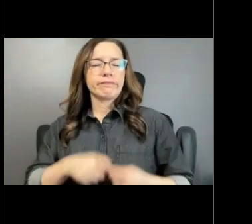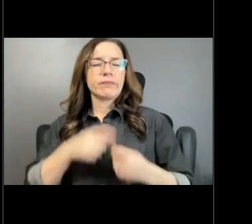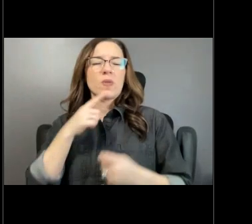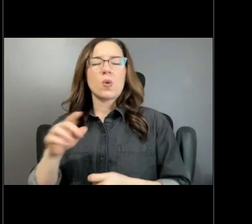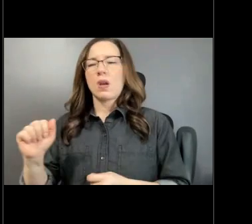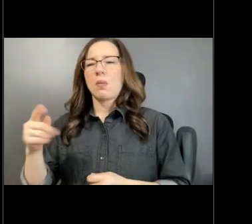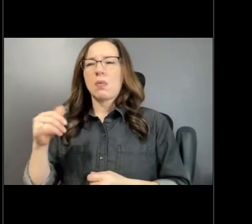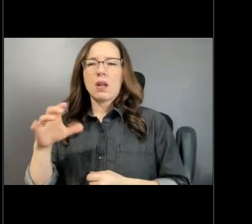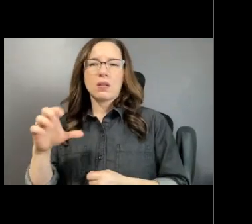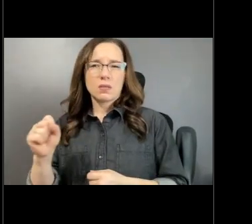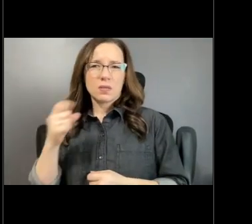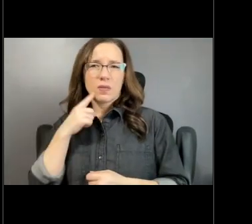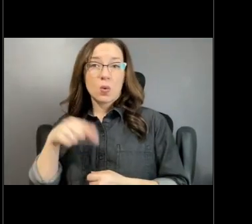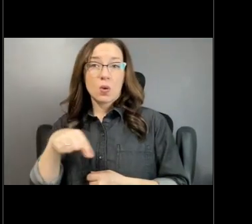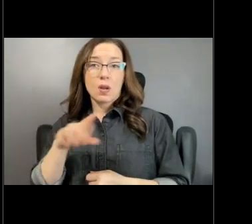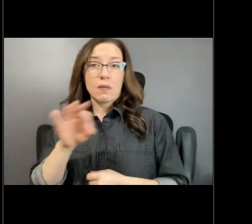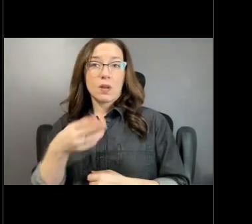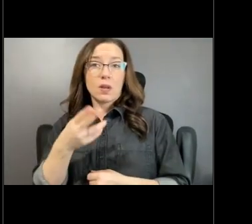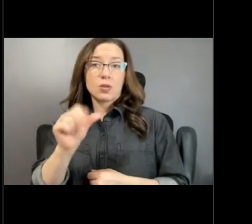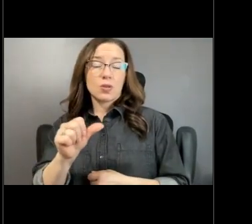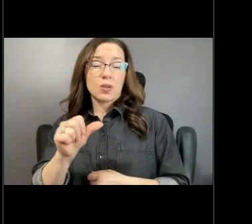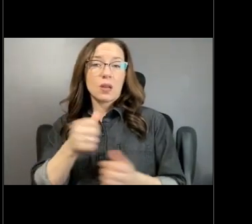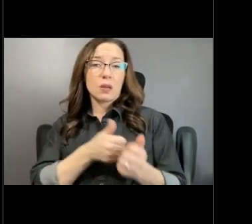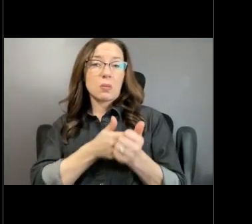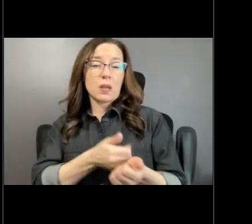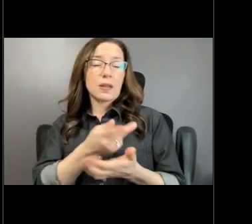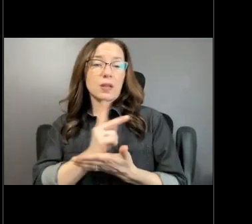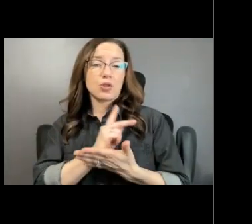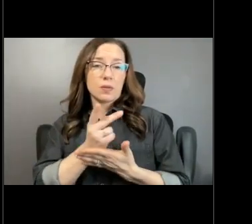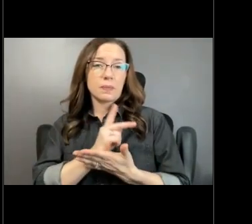in FHA compliant kitchens.